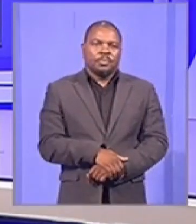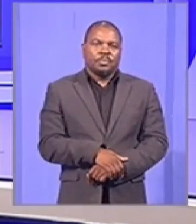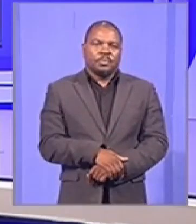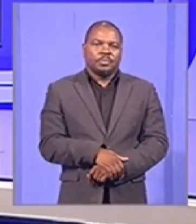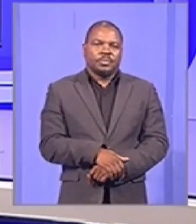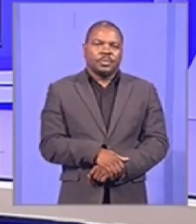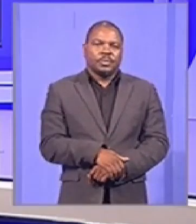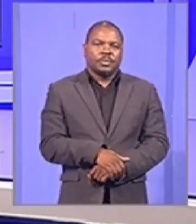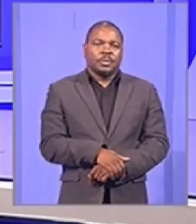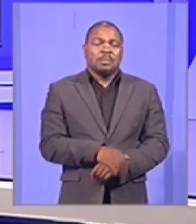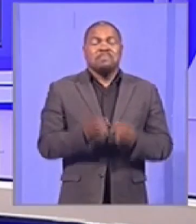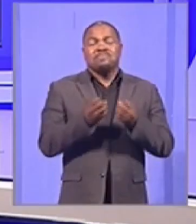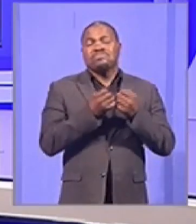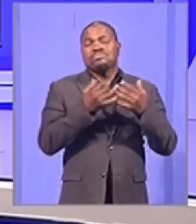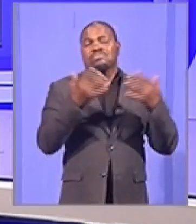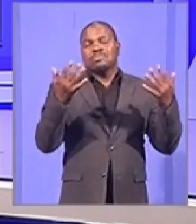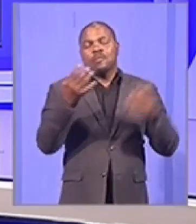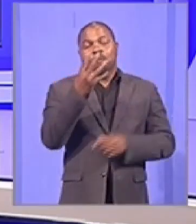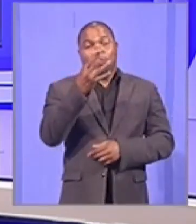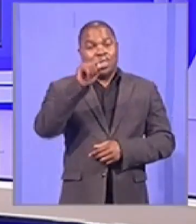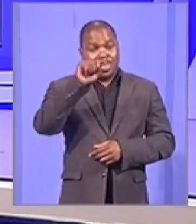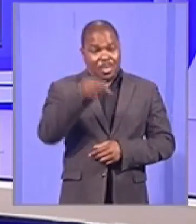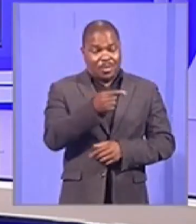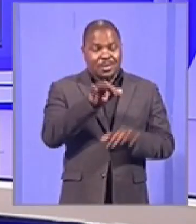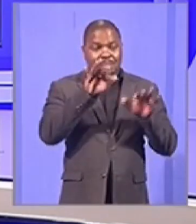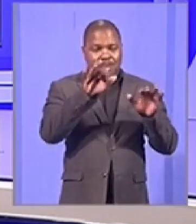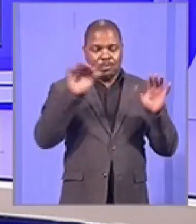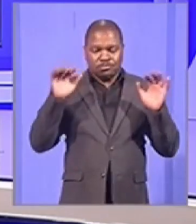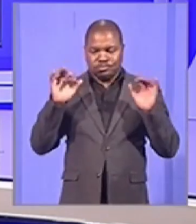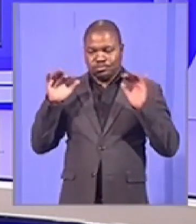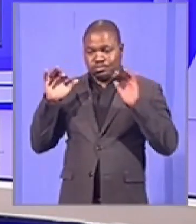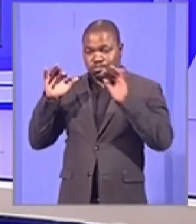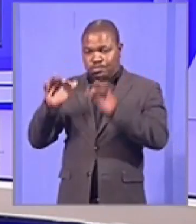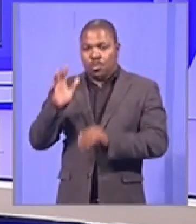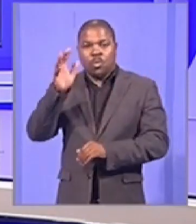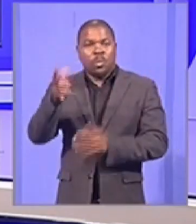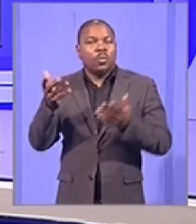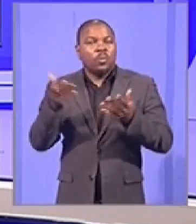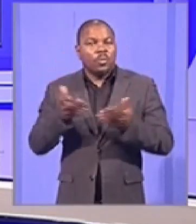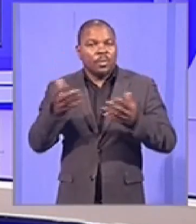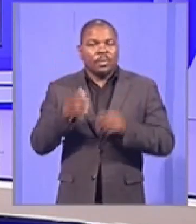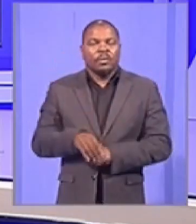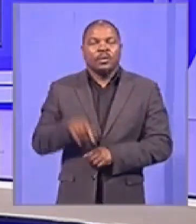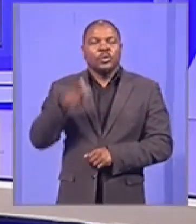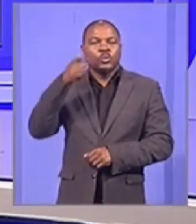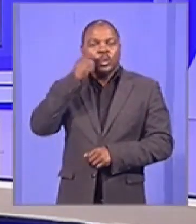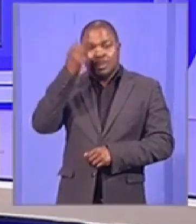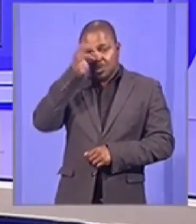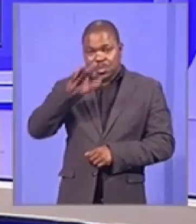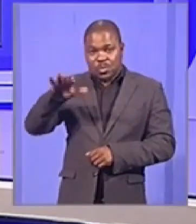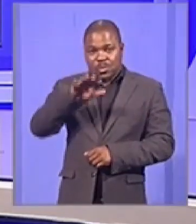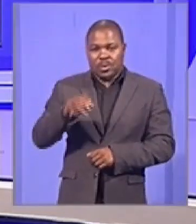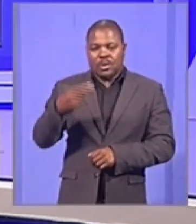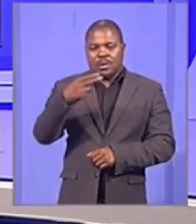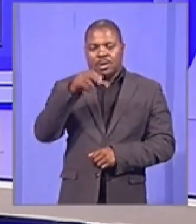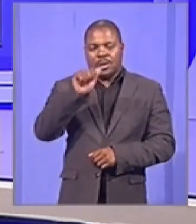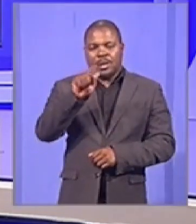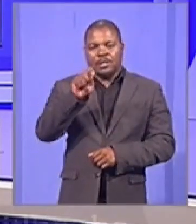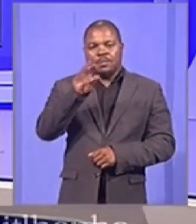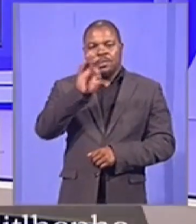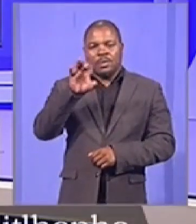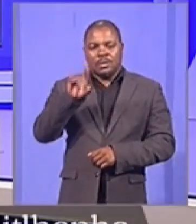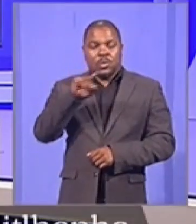Go feta balatedi ba dikete di le 4 ba solofetswe go thologela kwa areneng ya Tshwane Hartfeld fa lekoko la